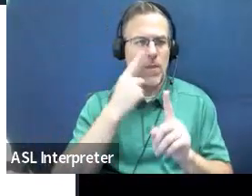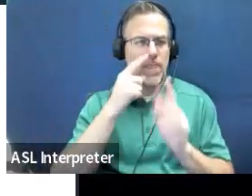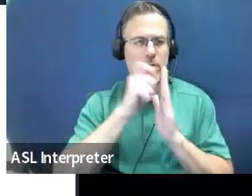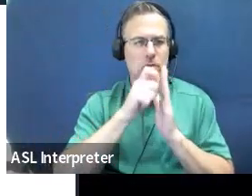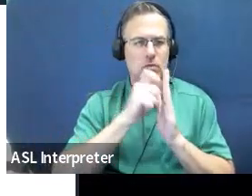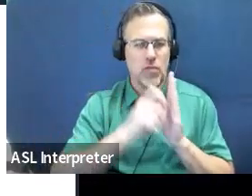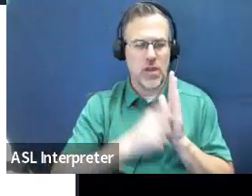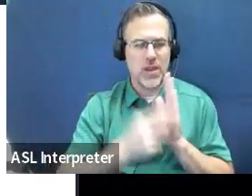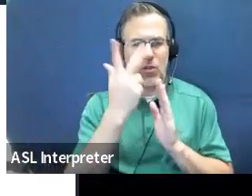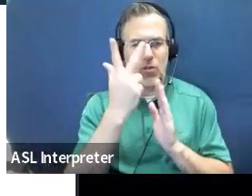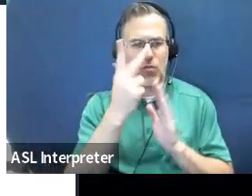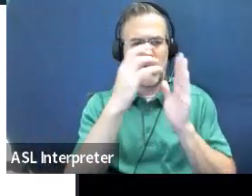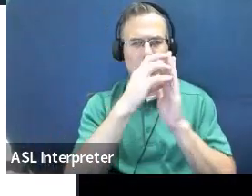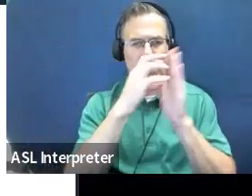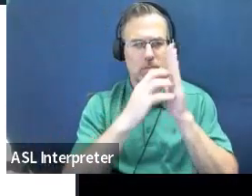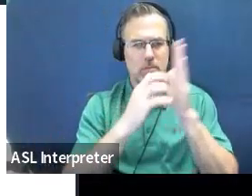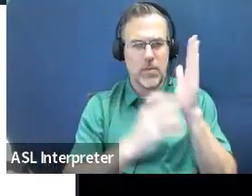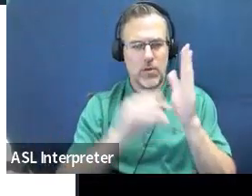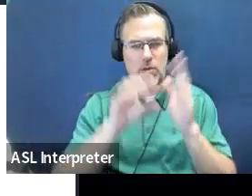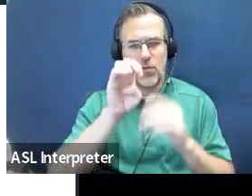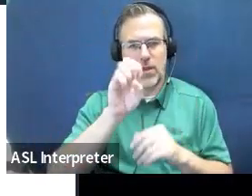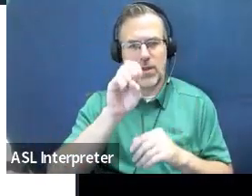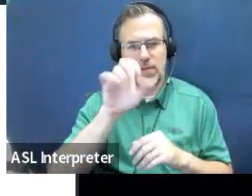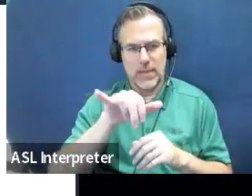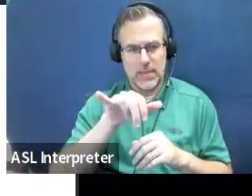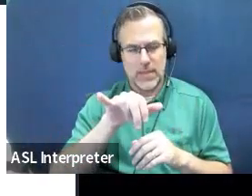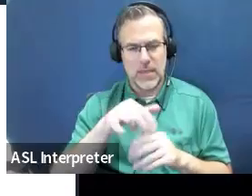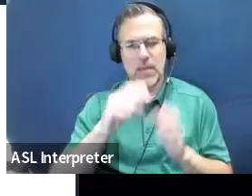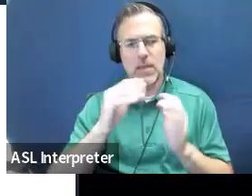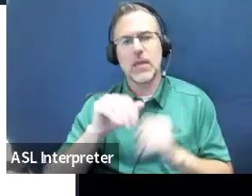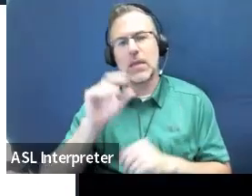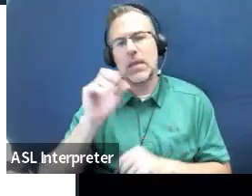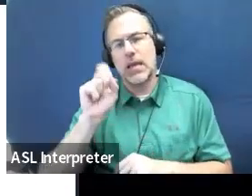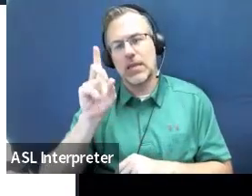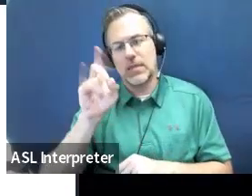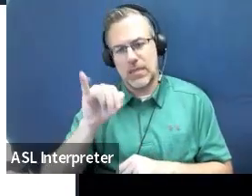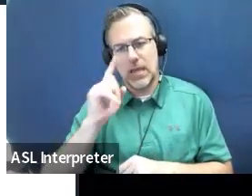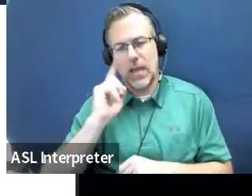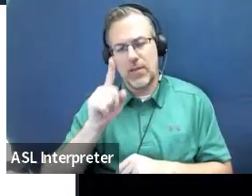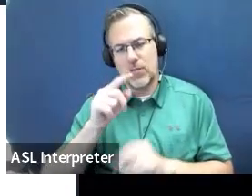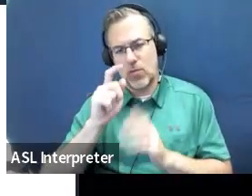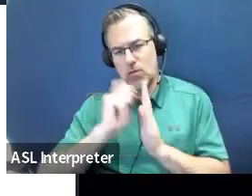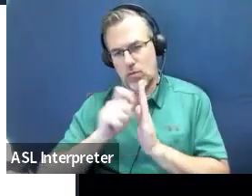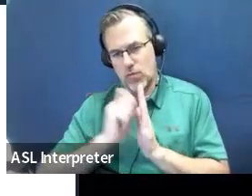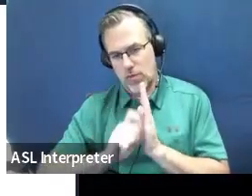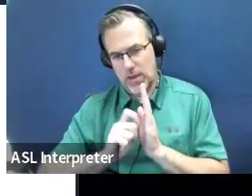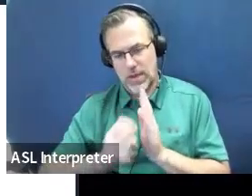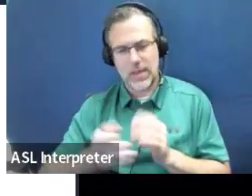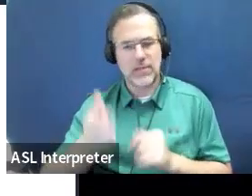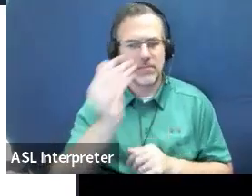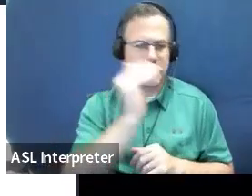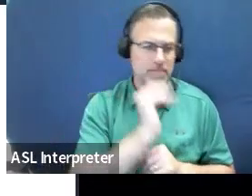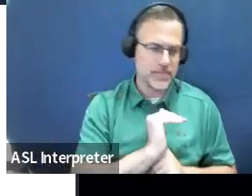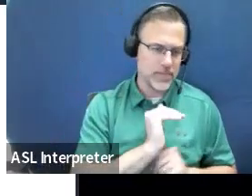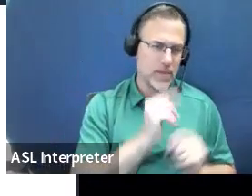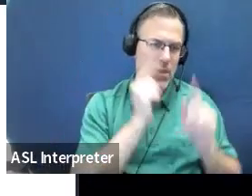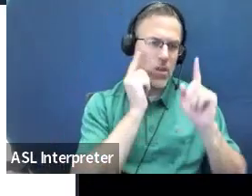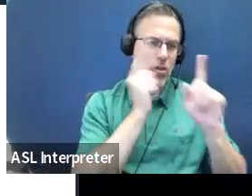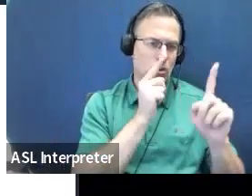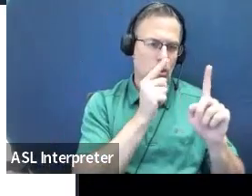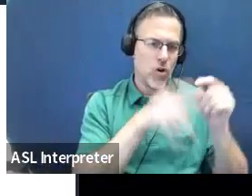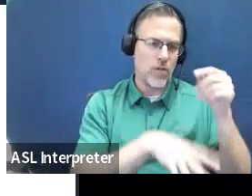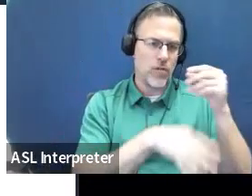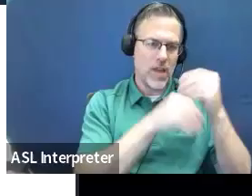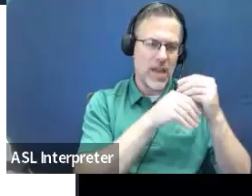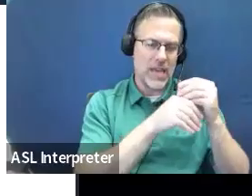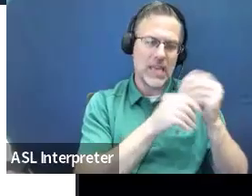a 3-paragraph essay. So that would align to the SDI for writing. And then we have a goal for adding and subtracting